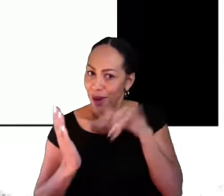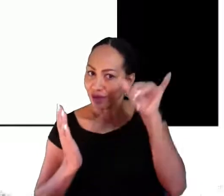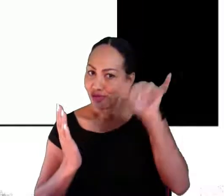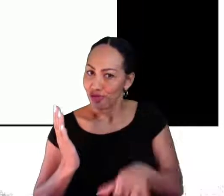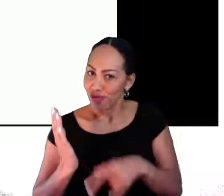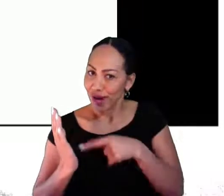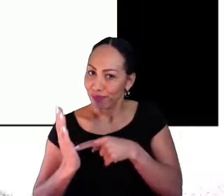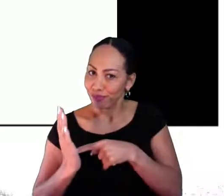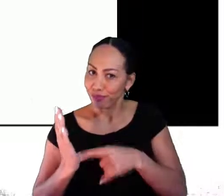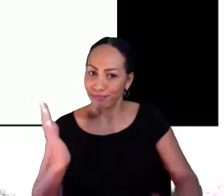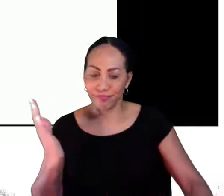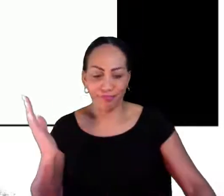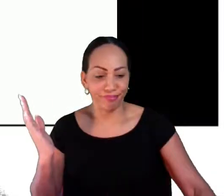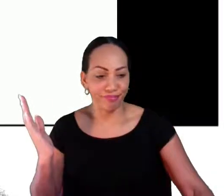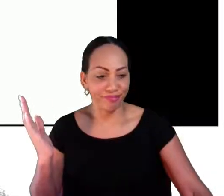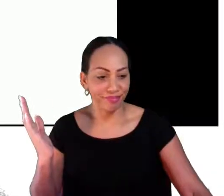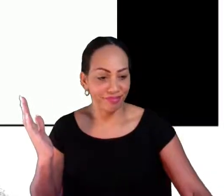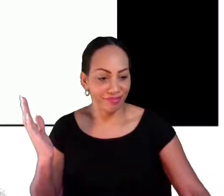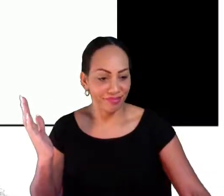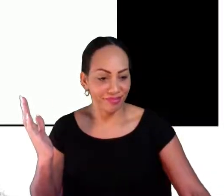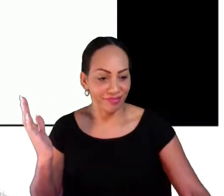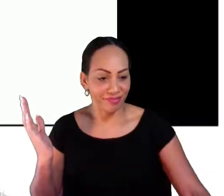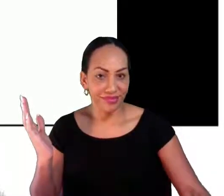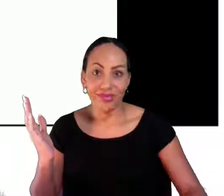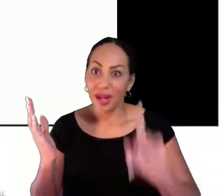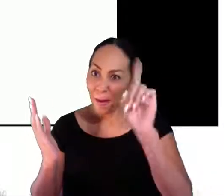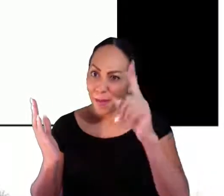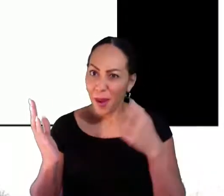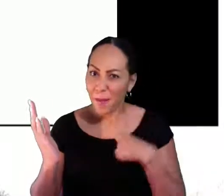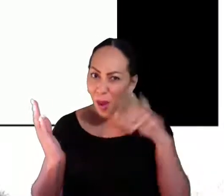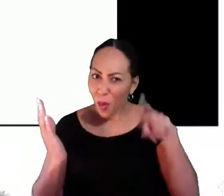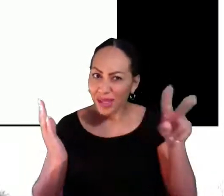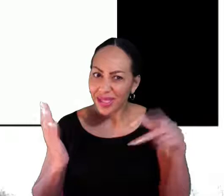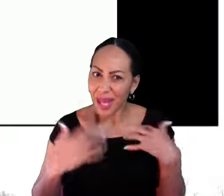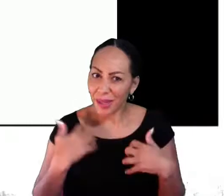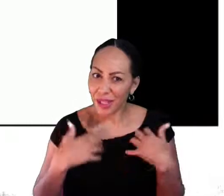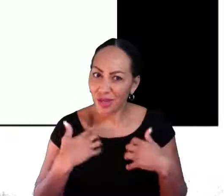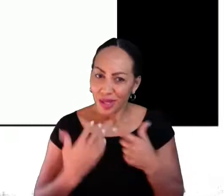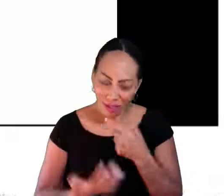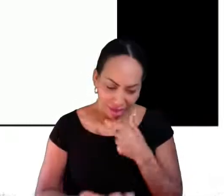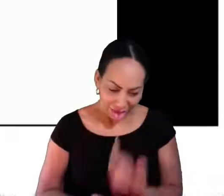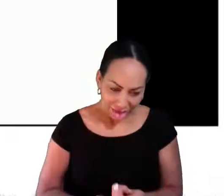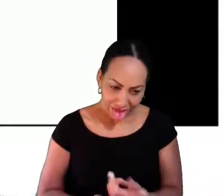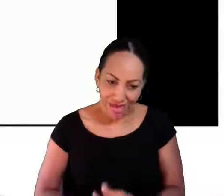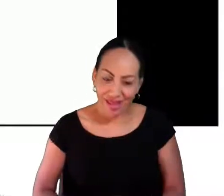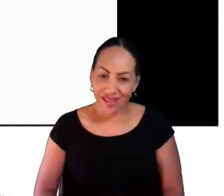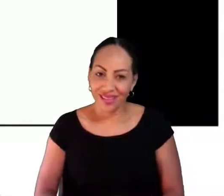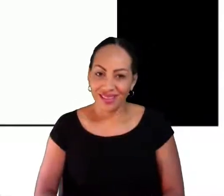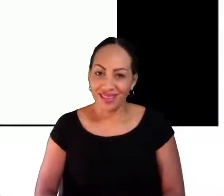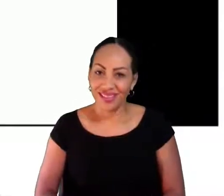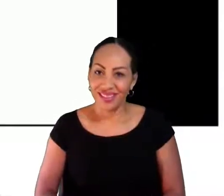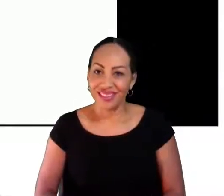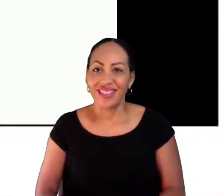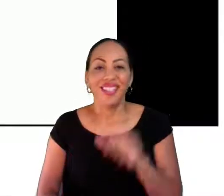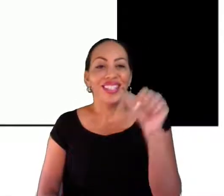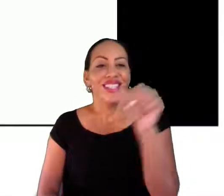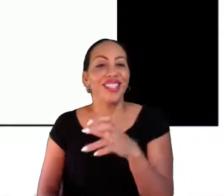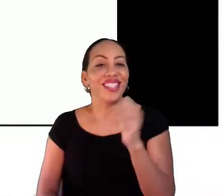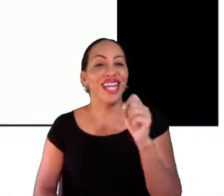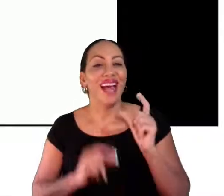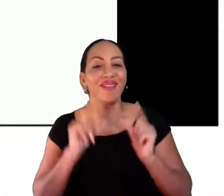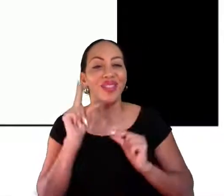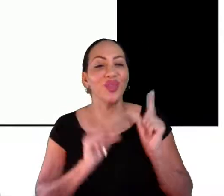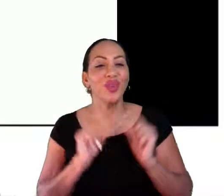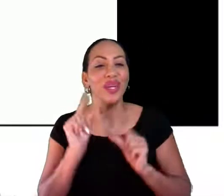But also the WhatsApp's really, really interesting. We should have a Twitter back channel for this, I think.